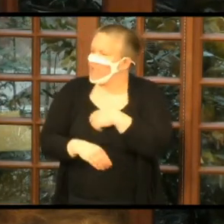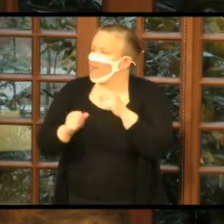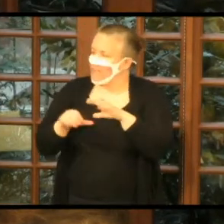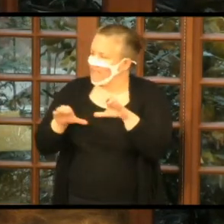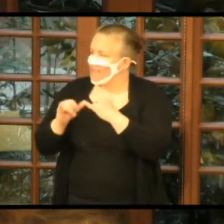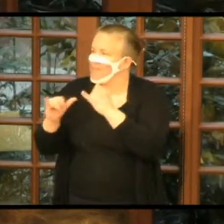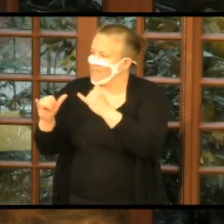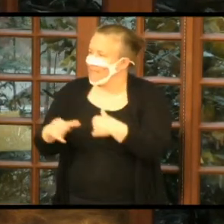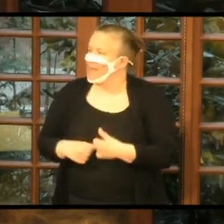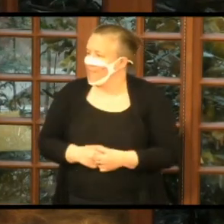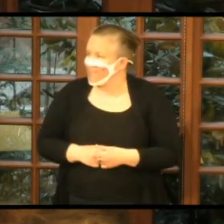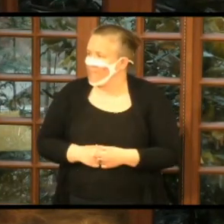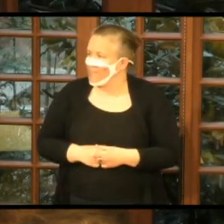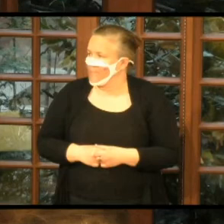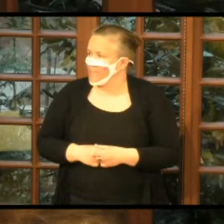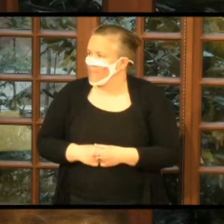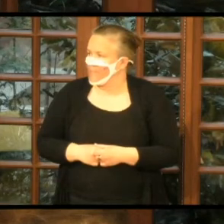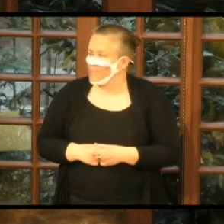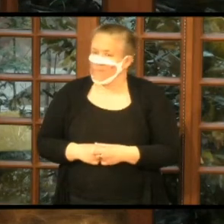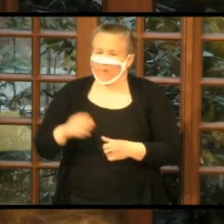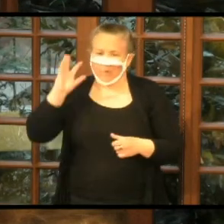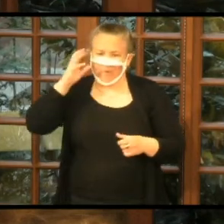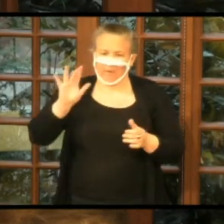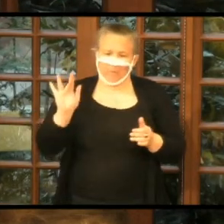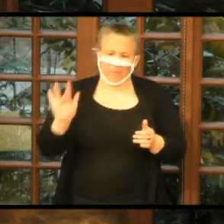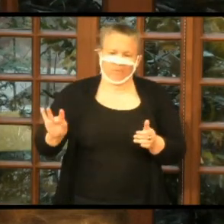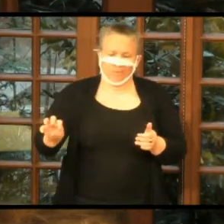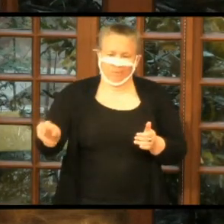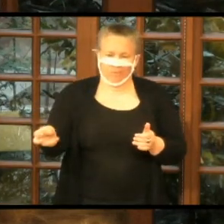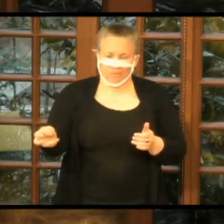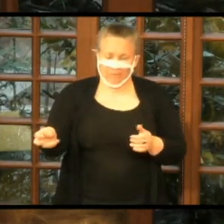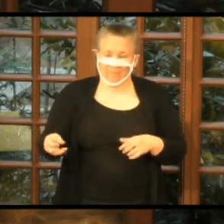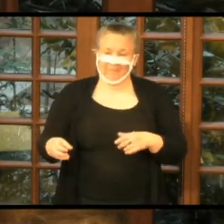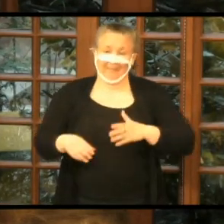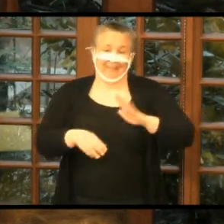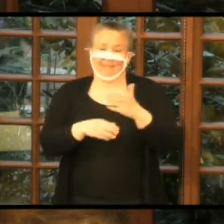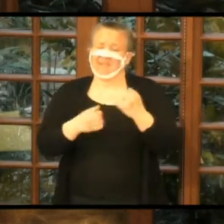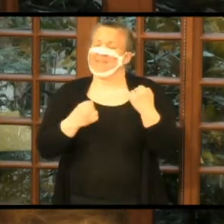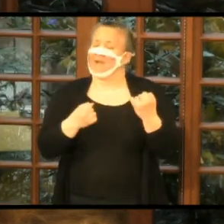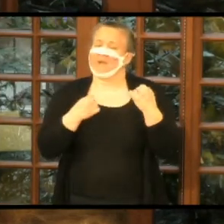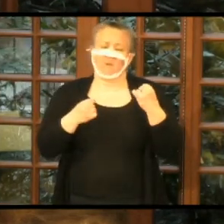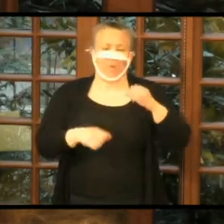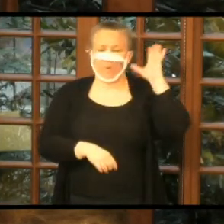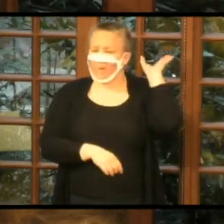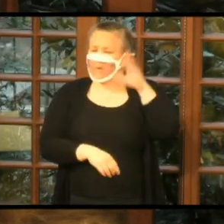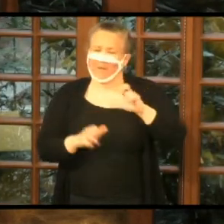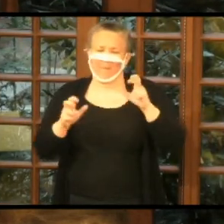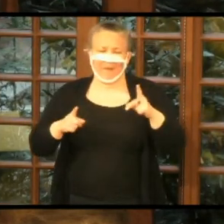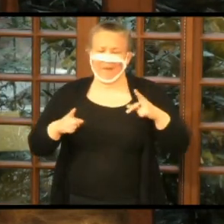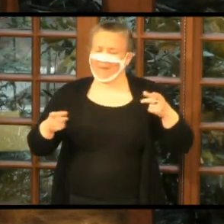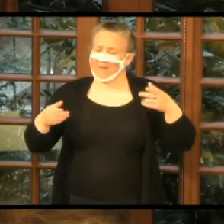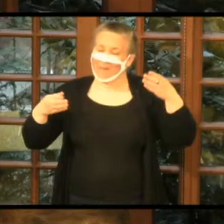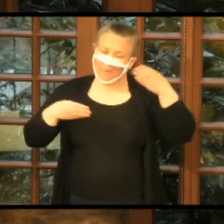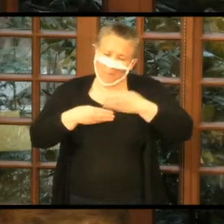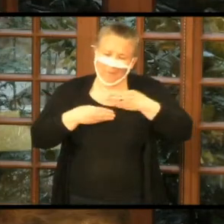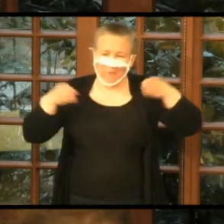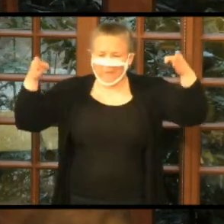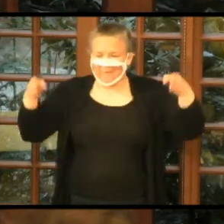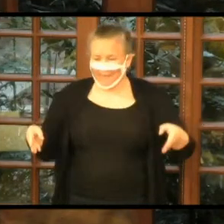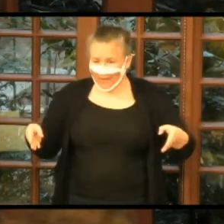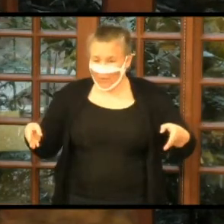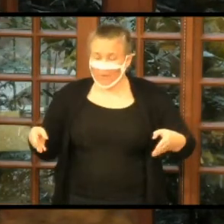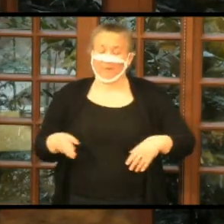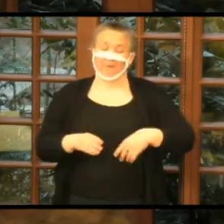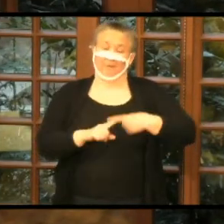done the same, and then turned on the radio. They sang the whole way back, windows down.